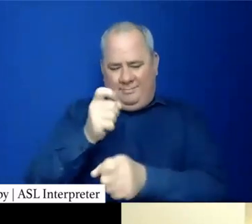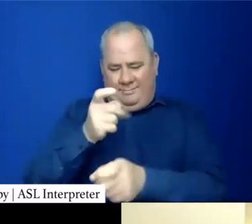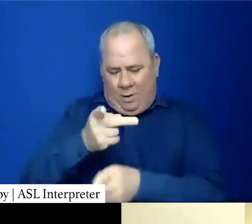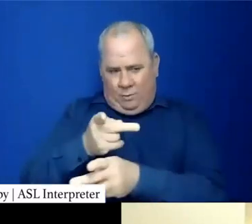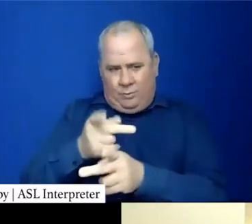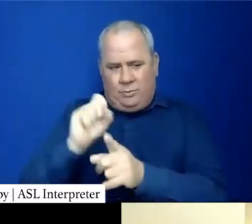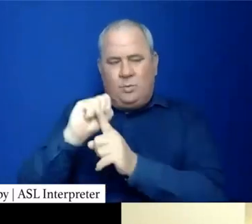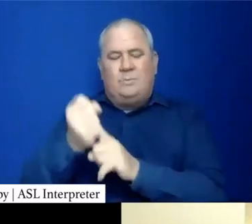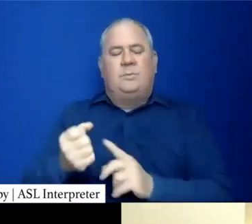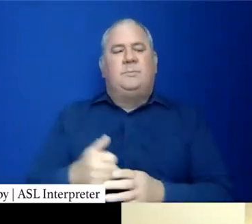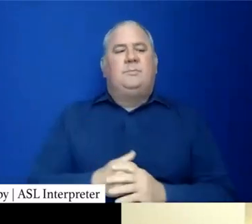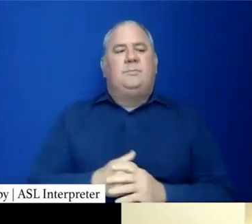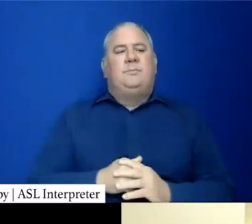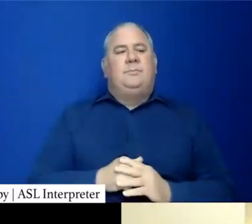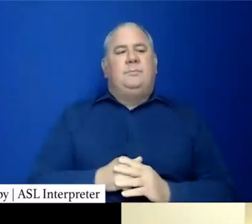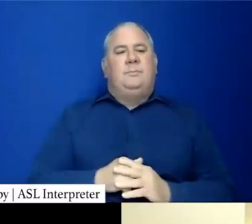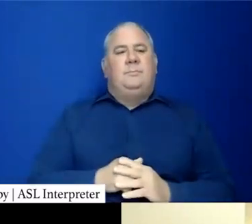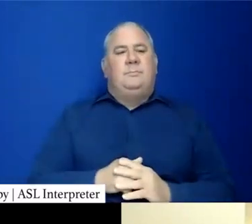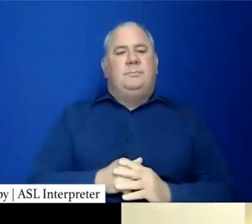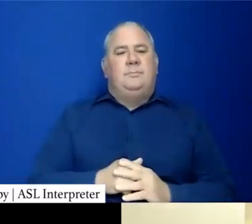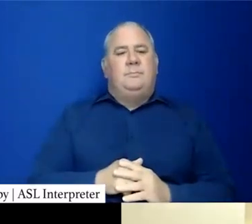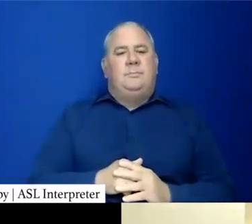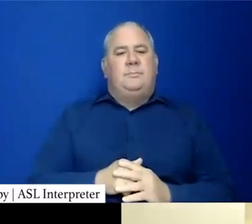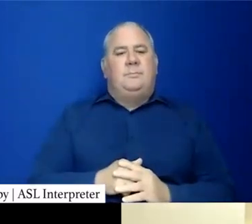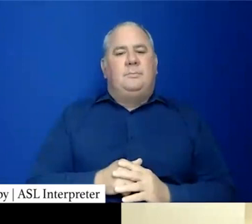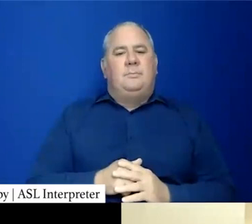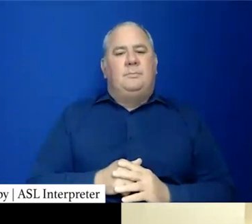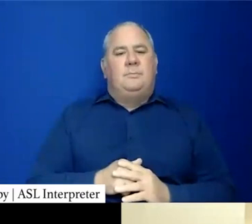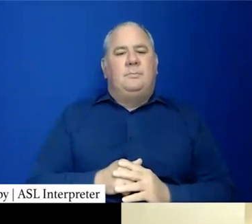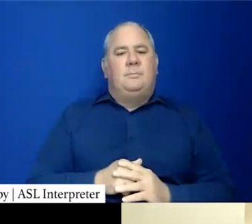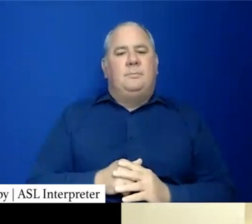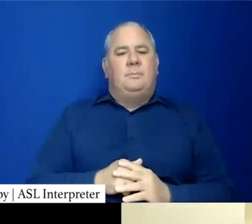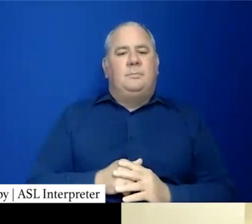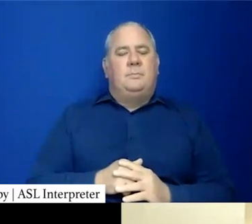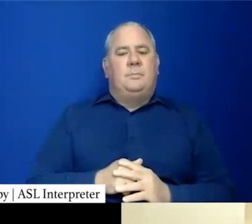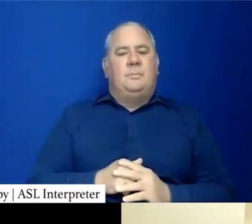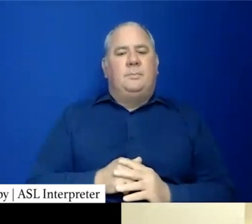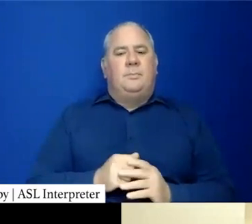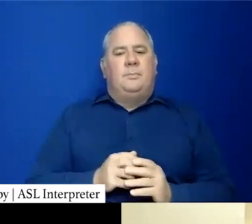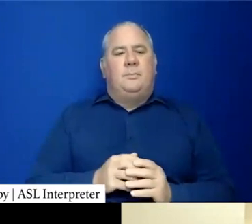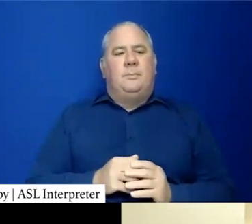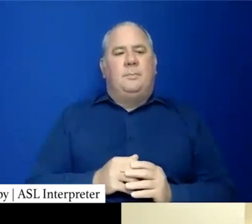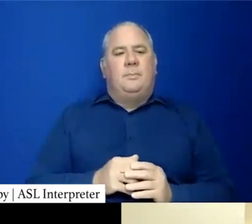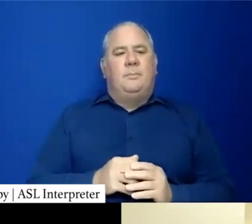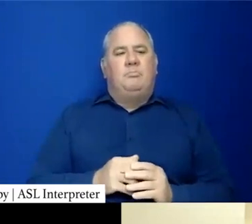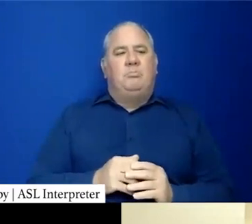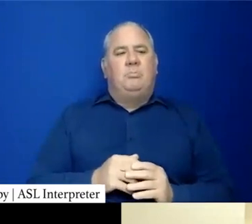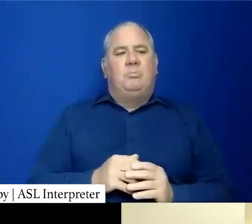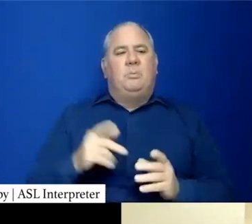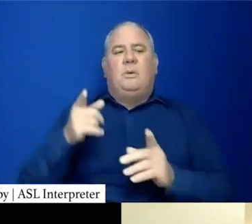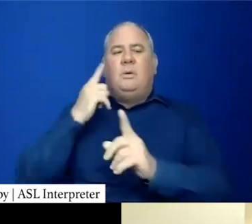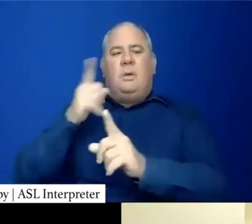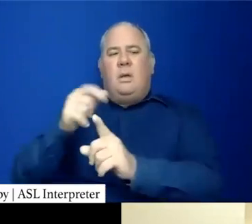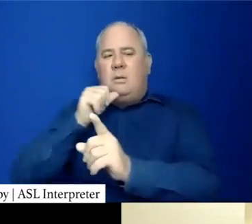staff hallway, so they're acting, you know, it's my fourth day, I'm the new neuropsychologist. Could you put